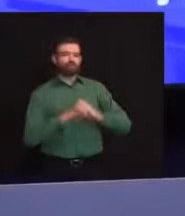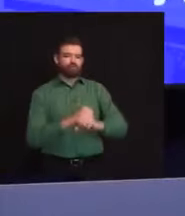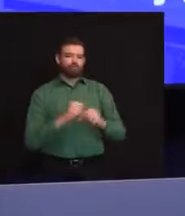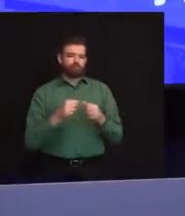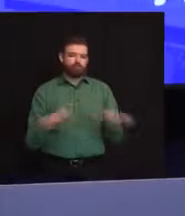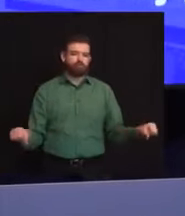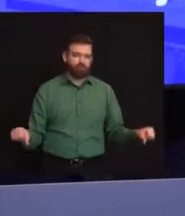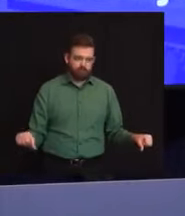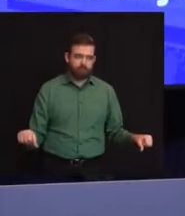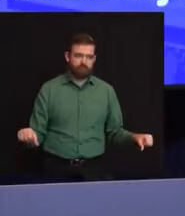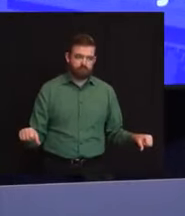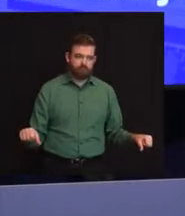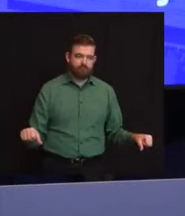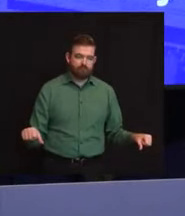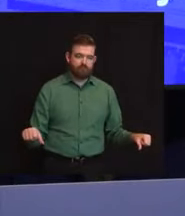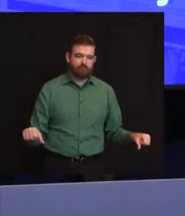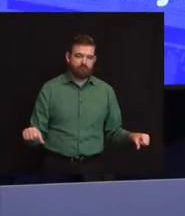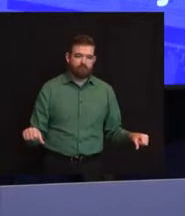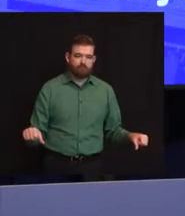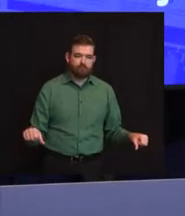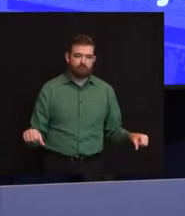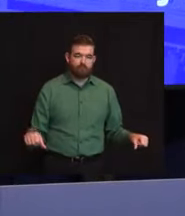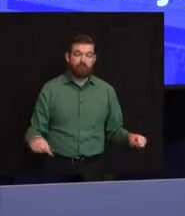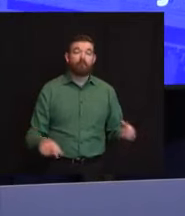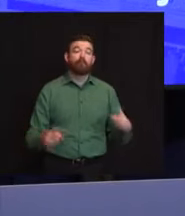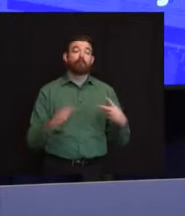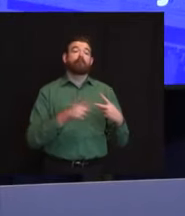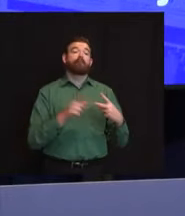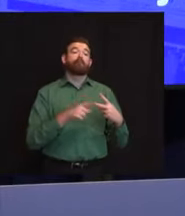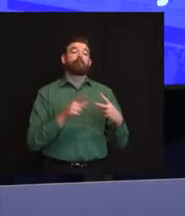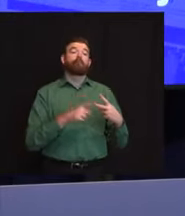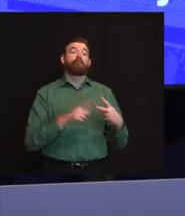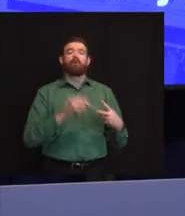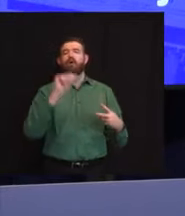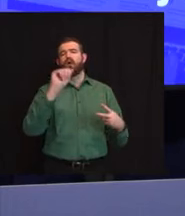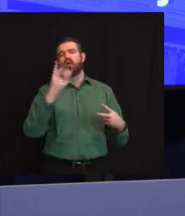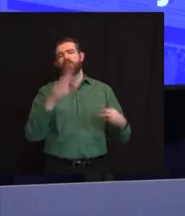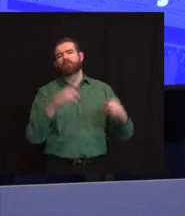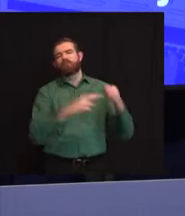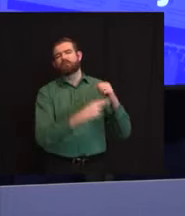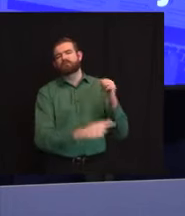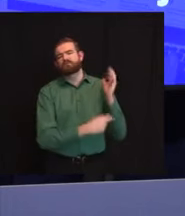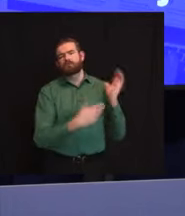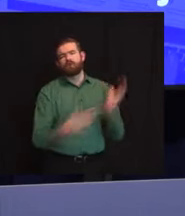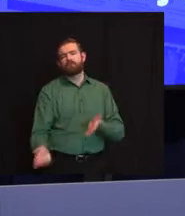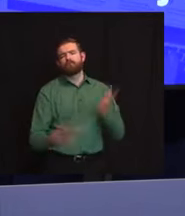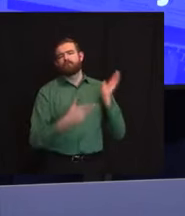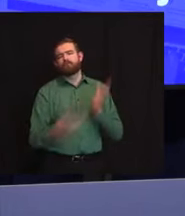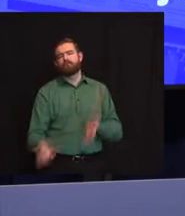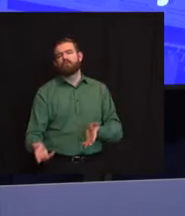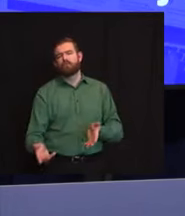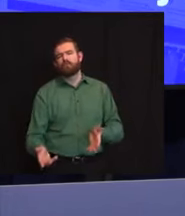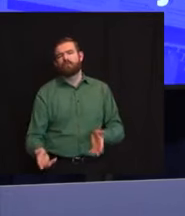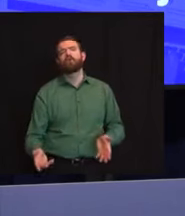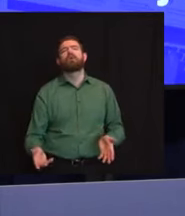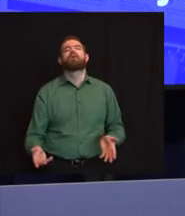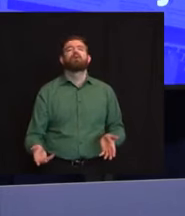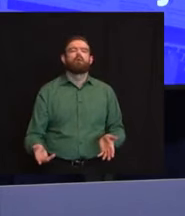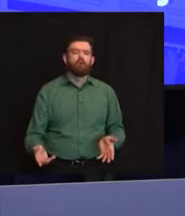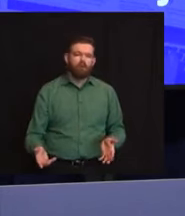as significant might be a bit of an overstatement, but as we've said just about every day, that we'll take everything we can get by any means we can get